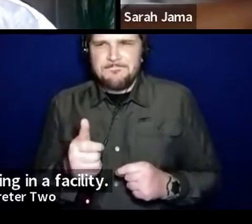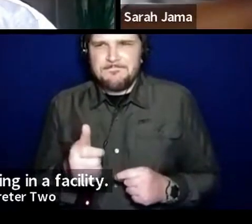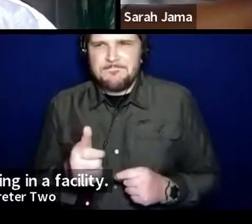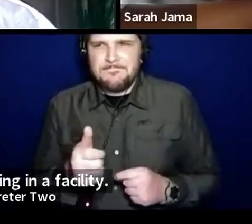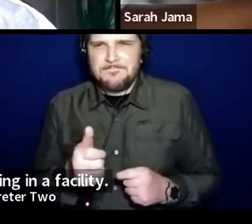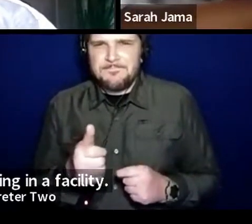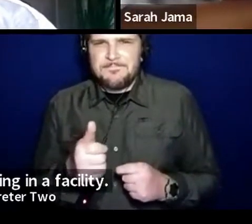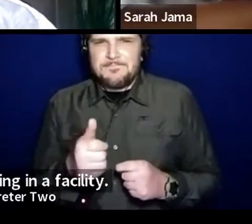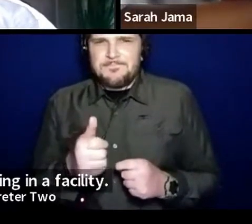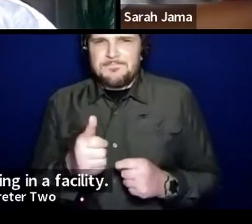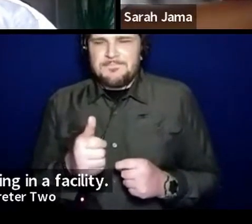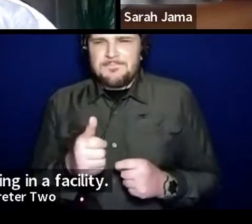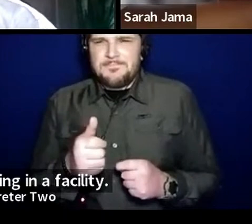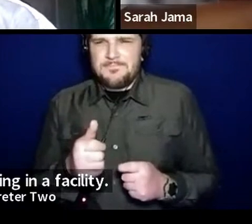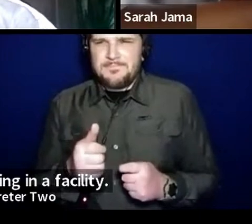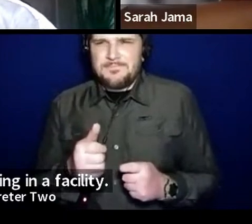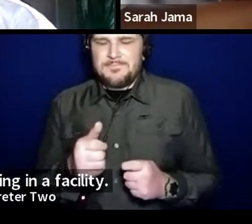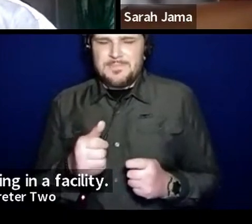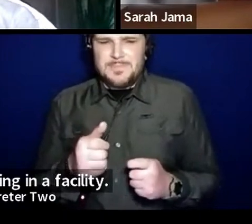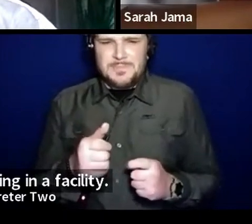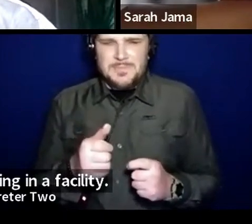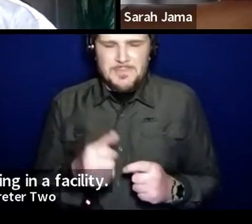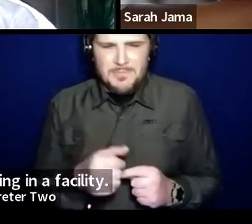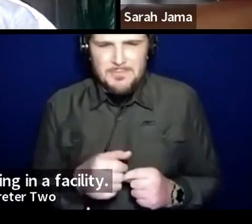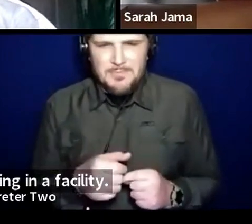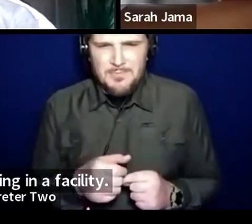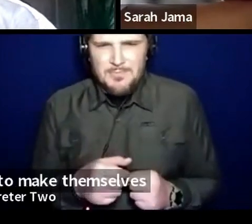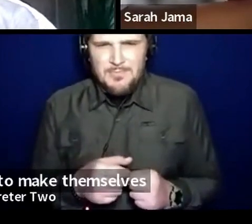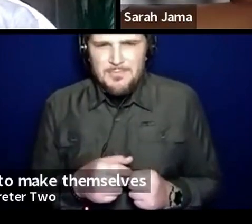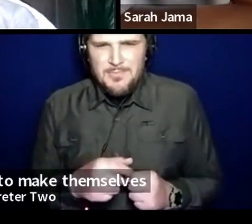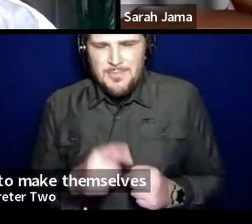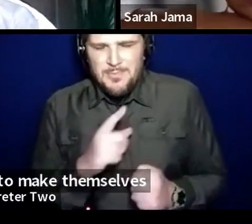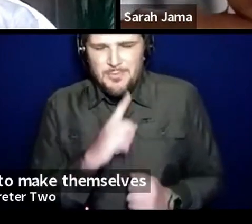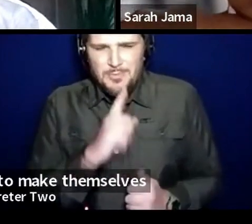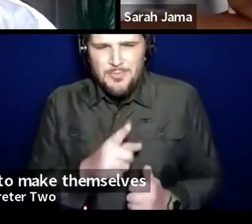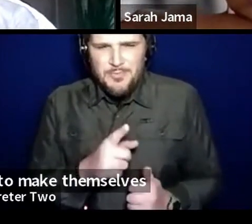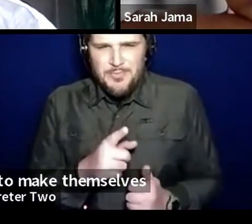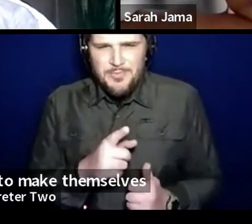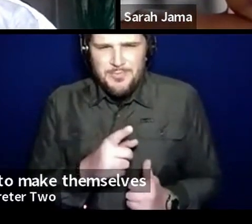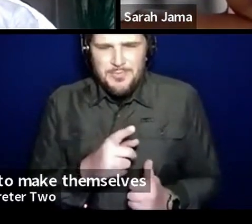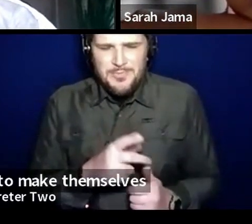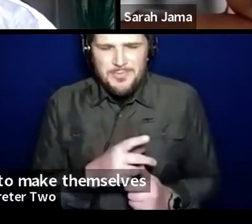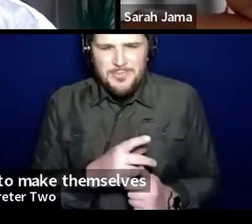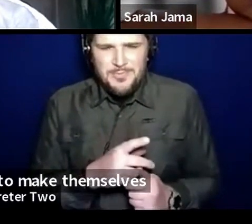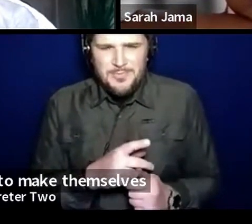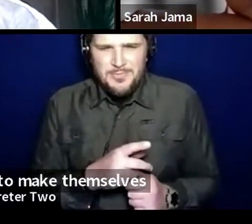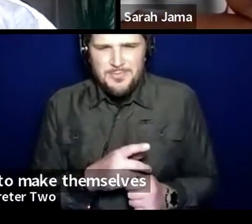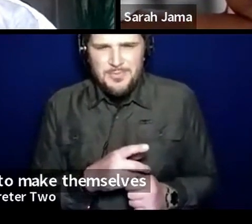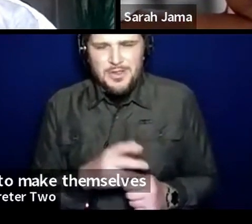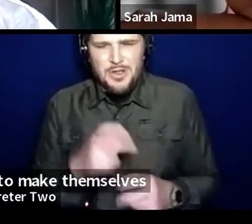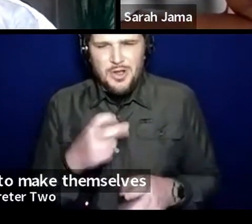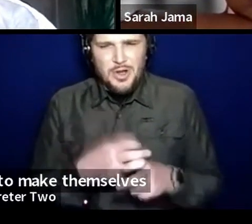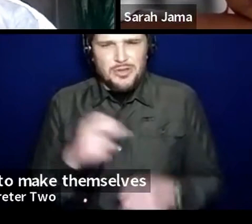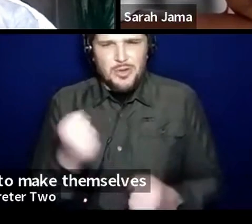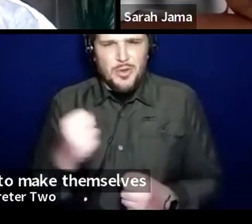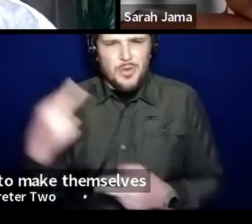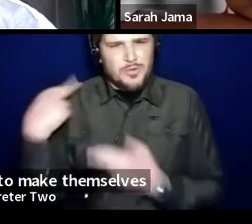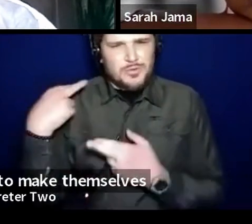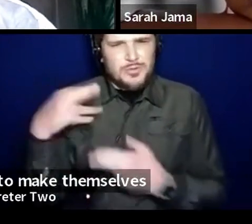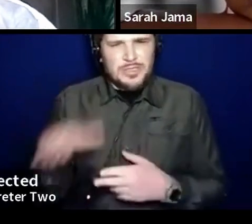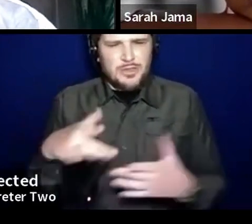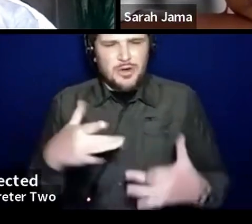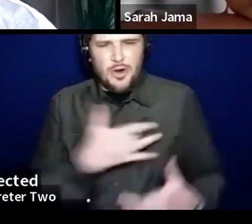subjugated to a power dynamic. It is very tricky to hold that kind of responsibility in your heart and in your body,